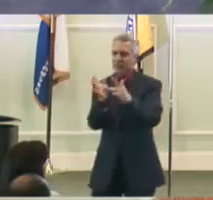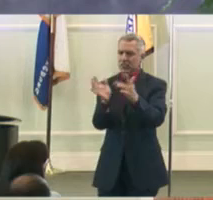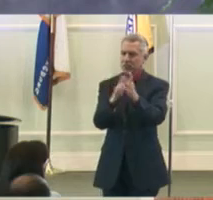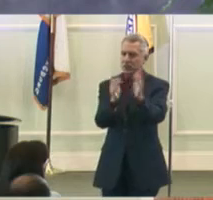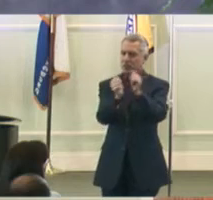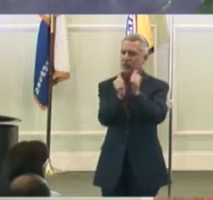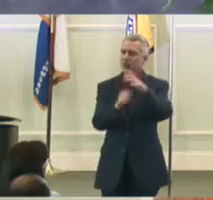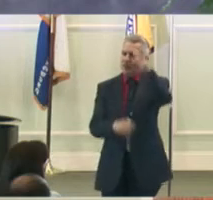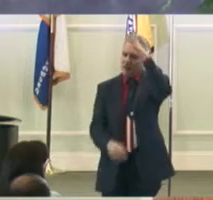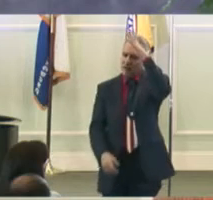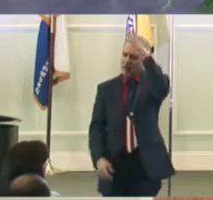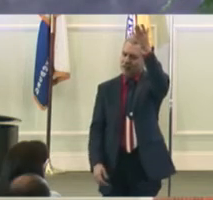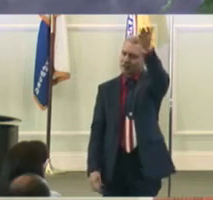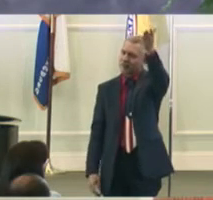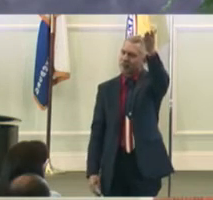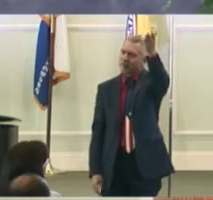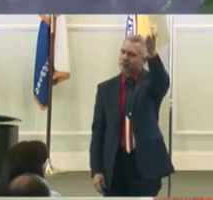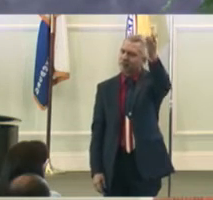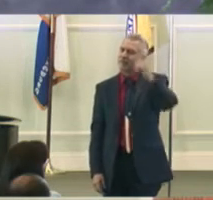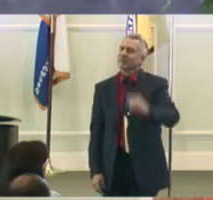that friend? Who is that person?